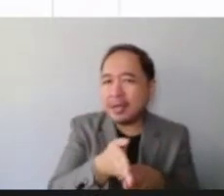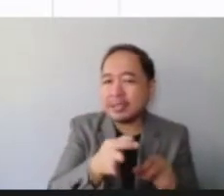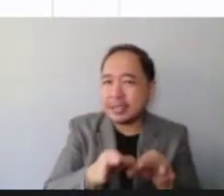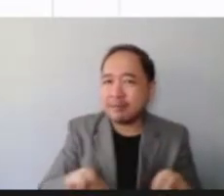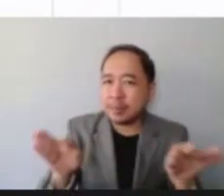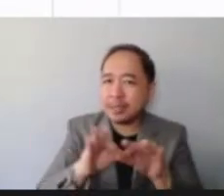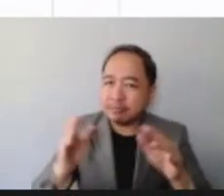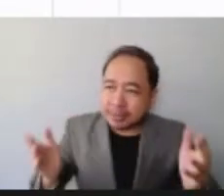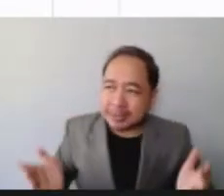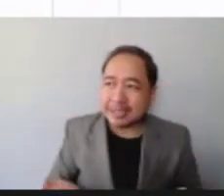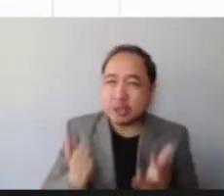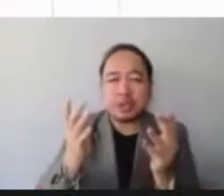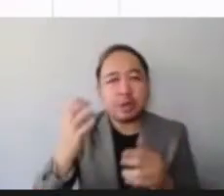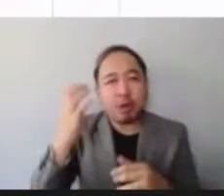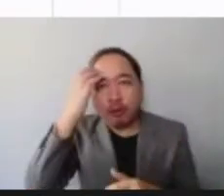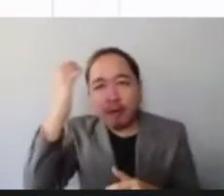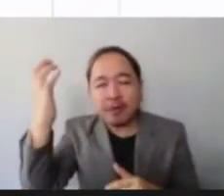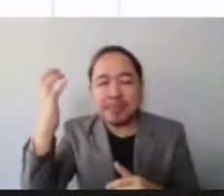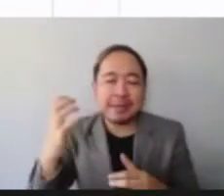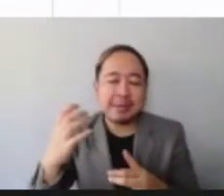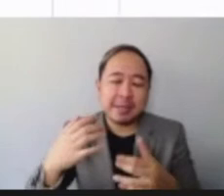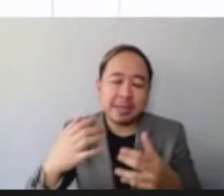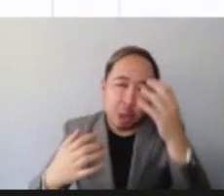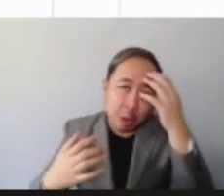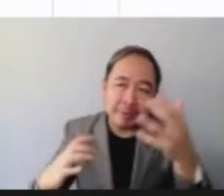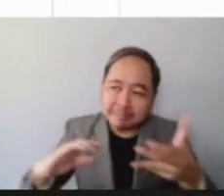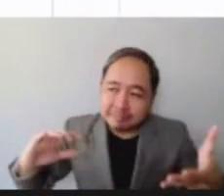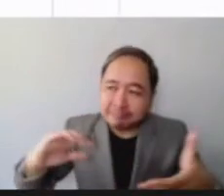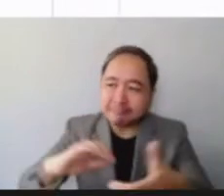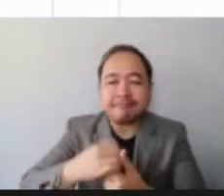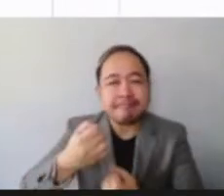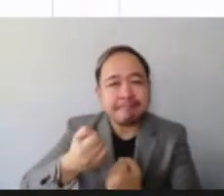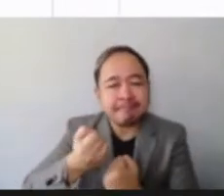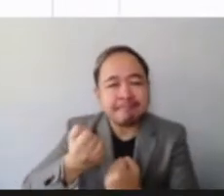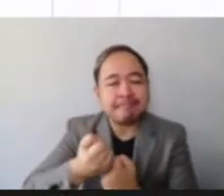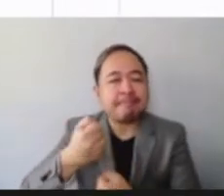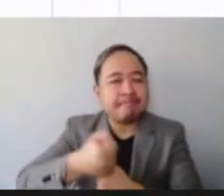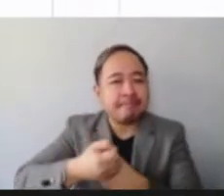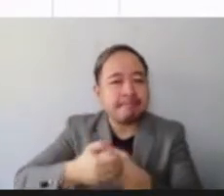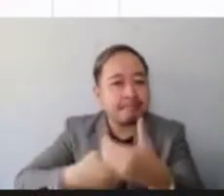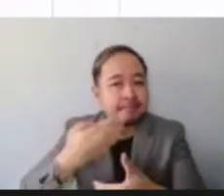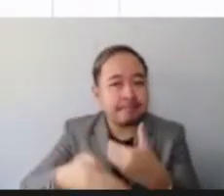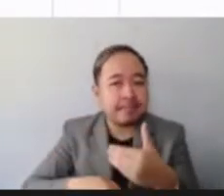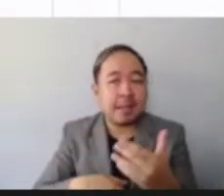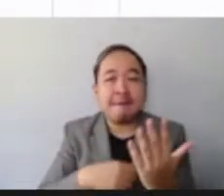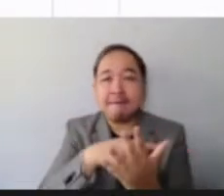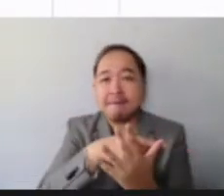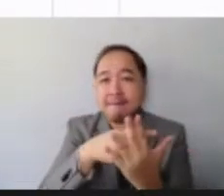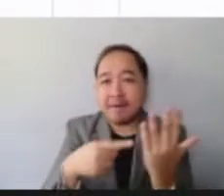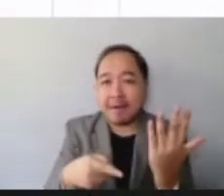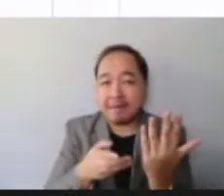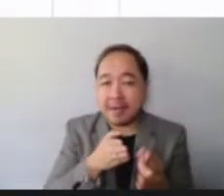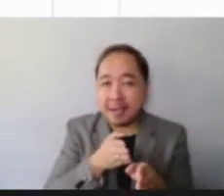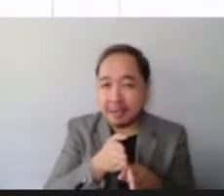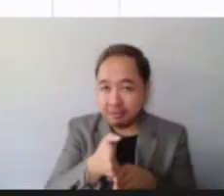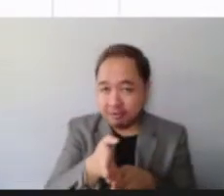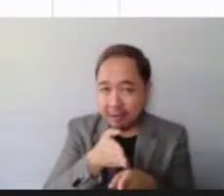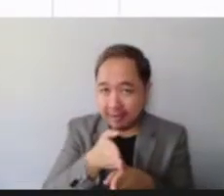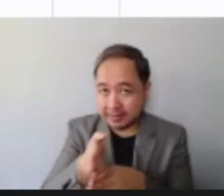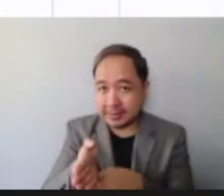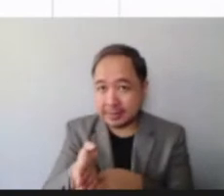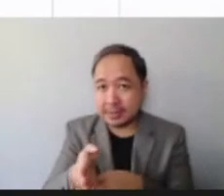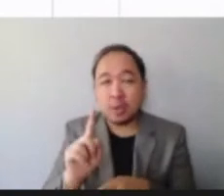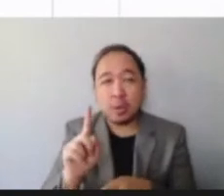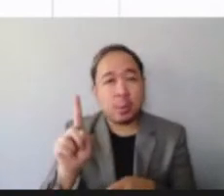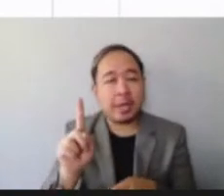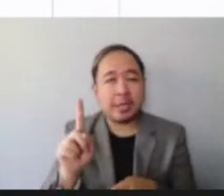multilateralism and of the five eras identified I would like to point out that the one